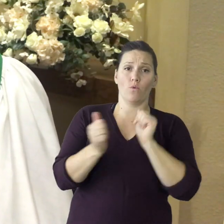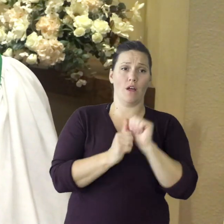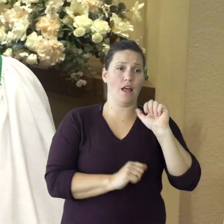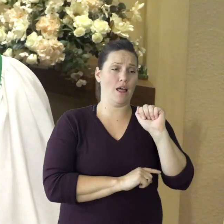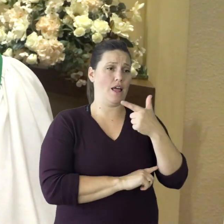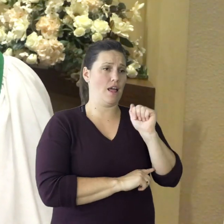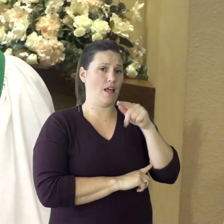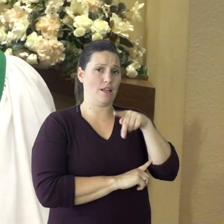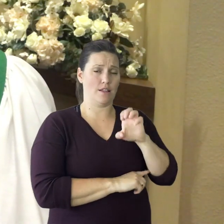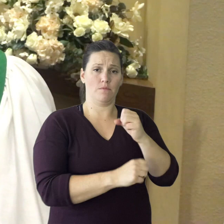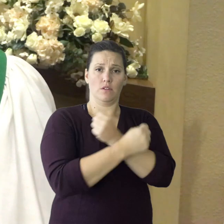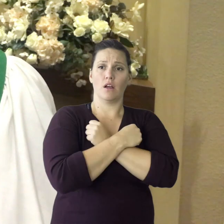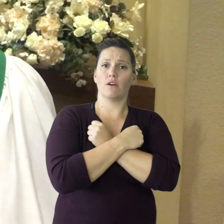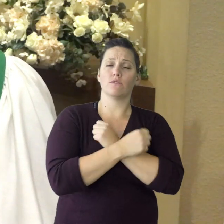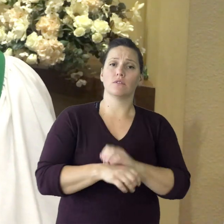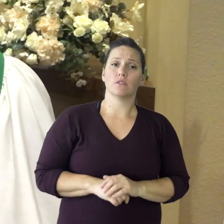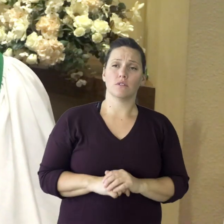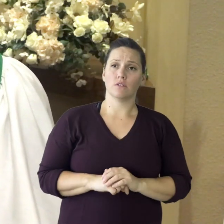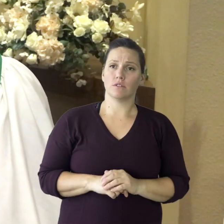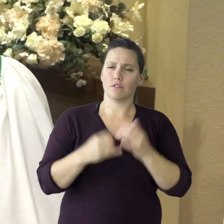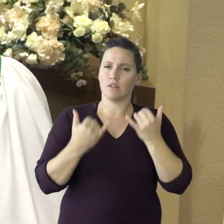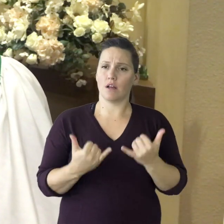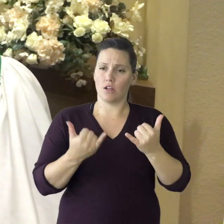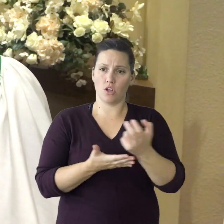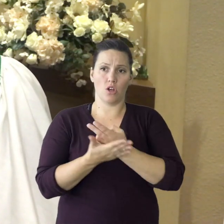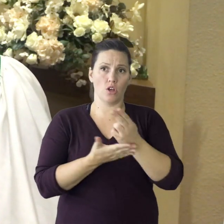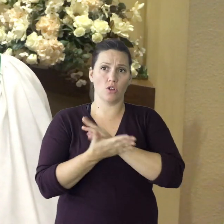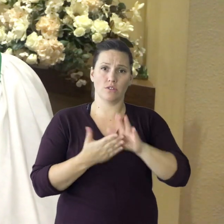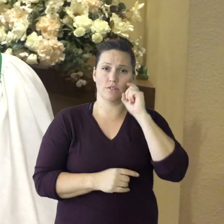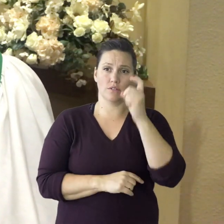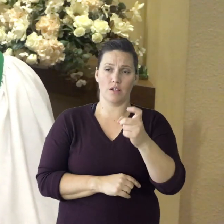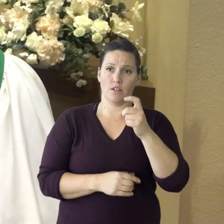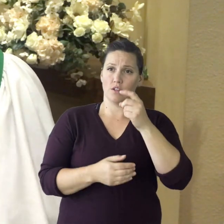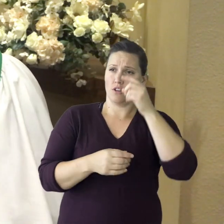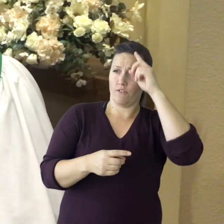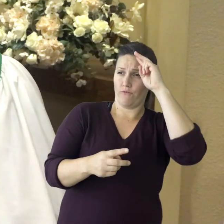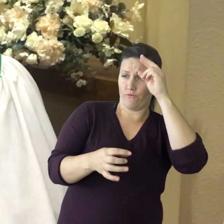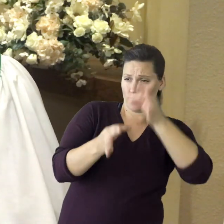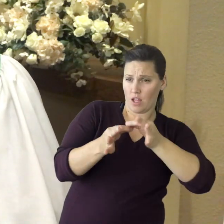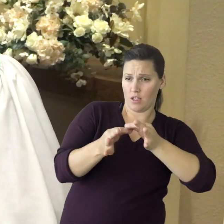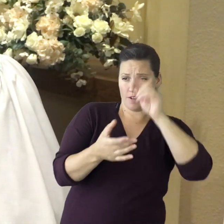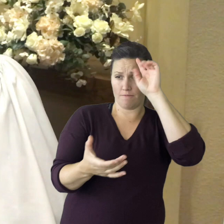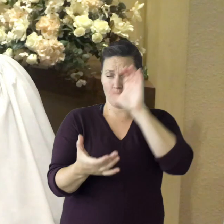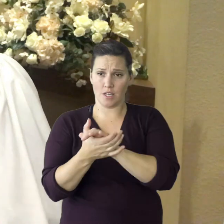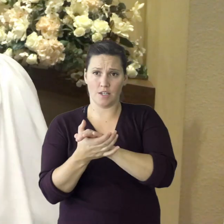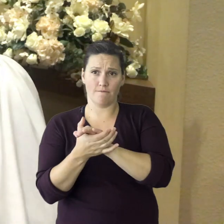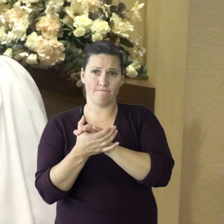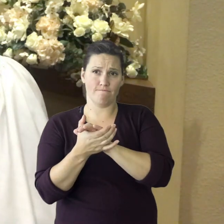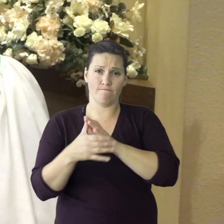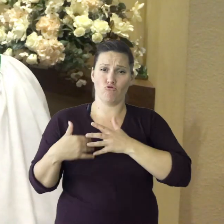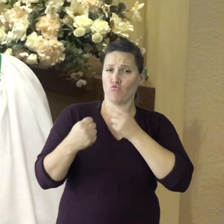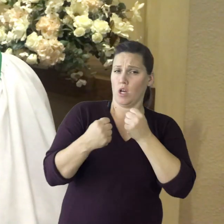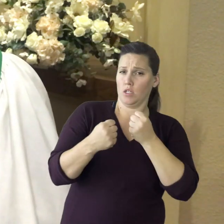us, with agape love. Today, may the Holy Spirit give you both faith to believe